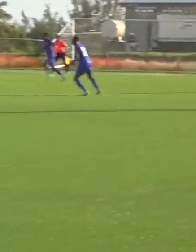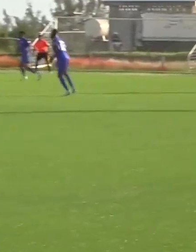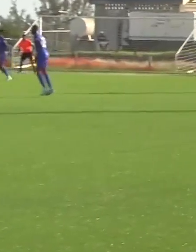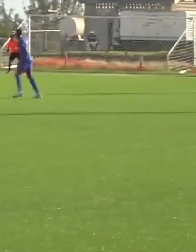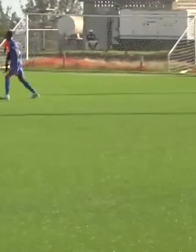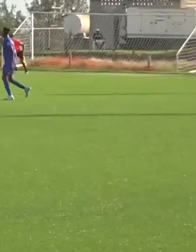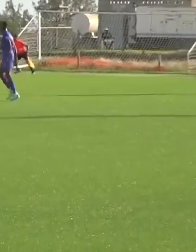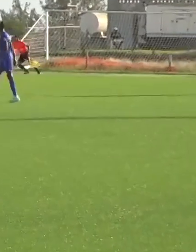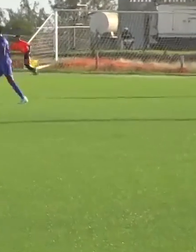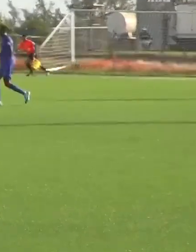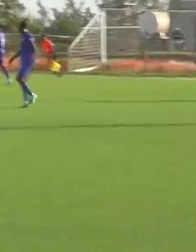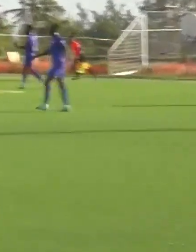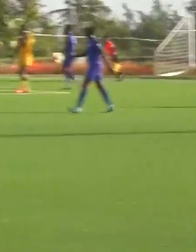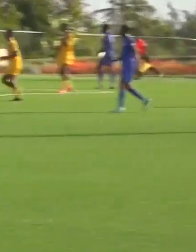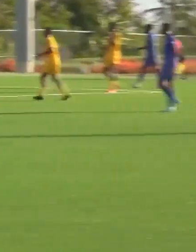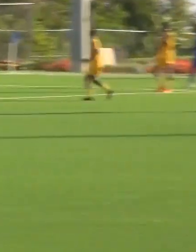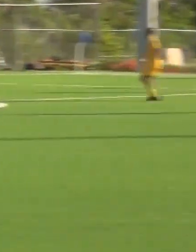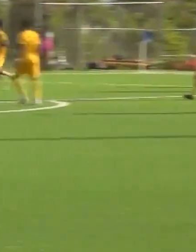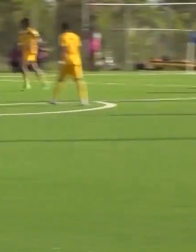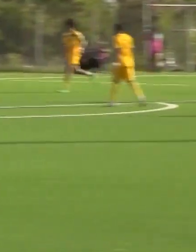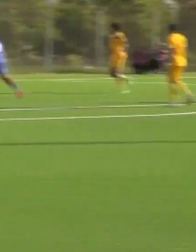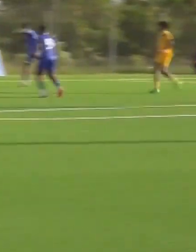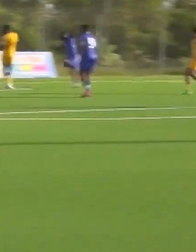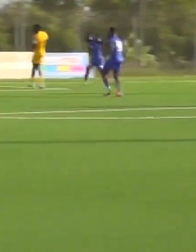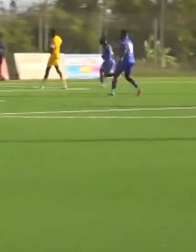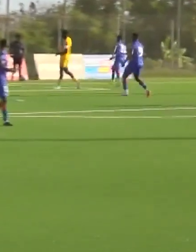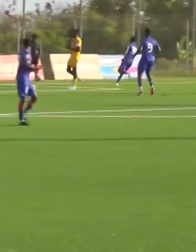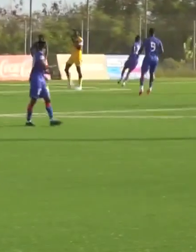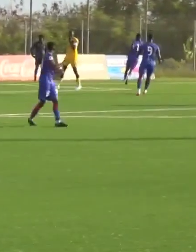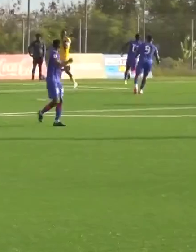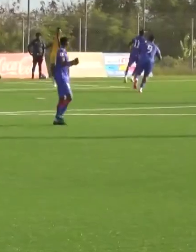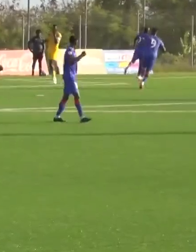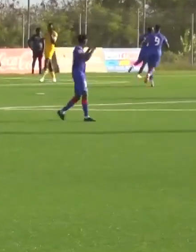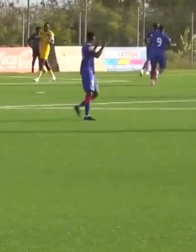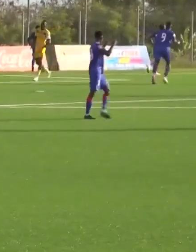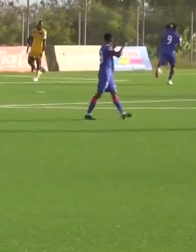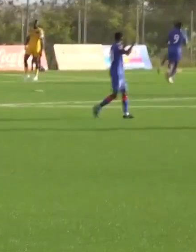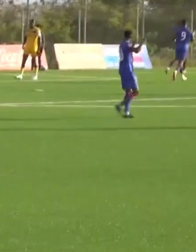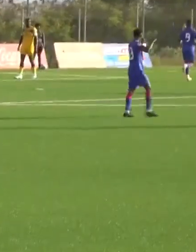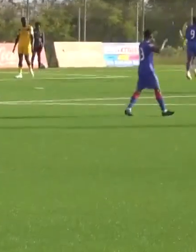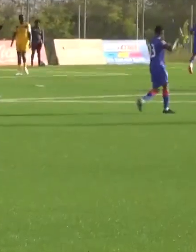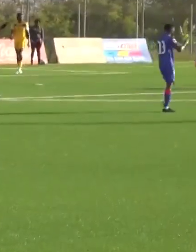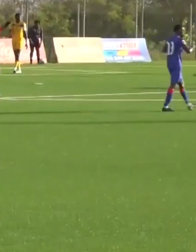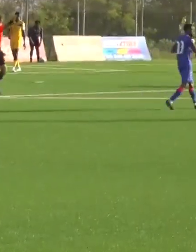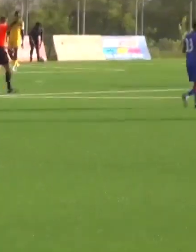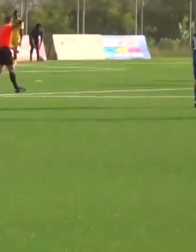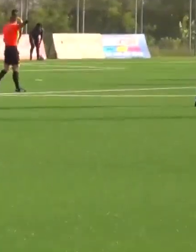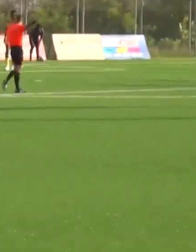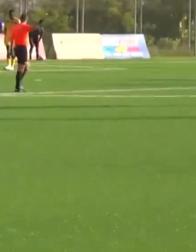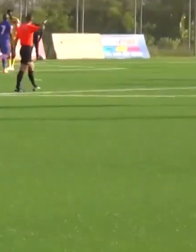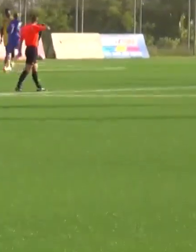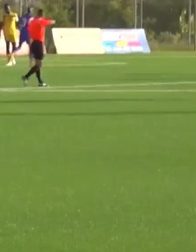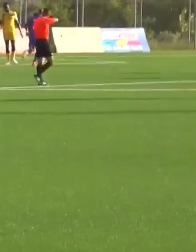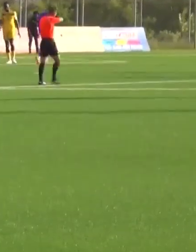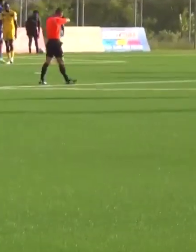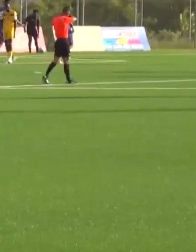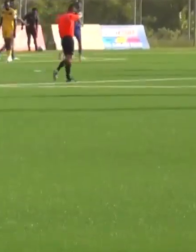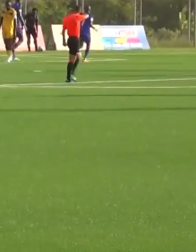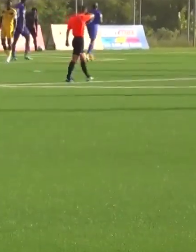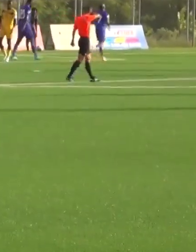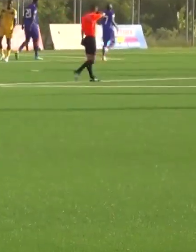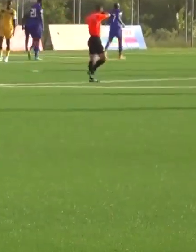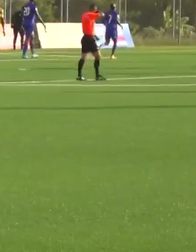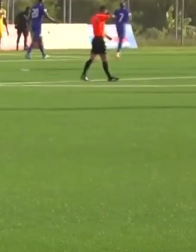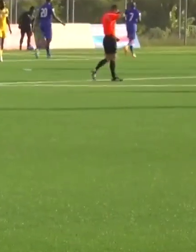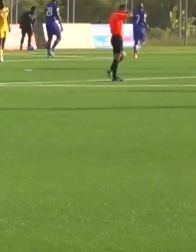goalposts. But it was only a matter of time before the visitors got their noses in front. Don Luis firing past Brandon Schuchter